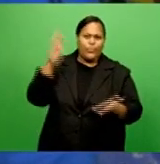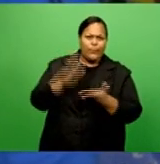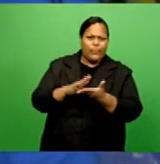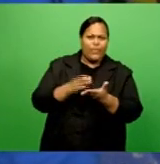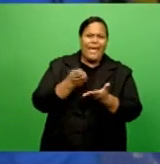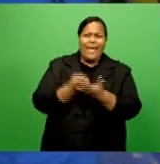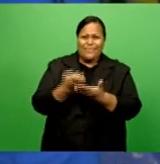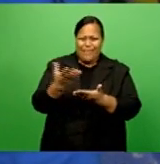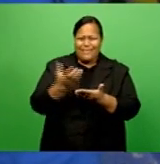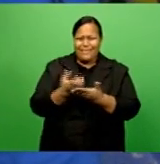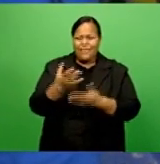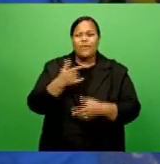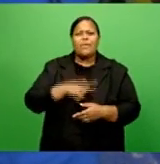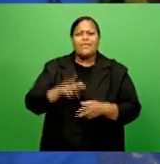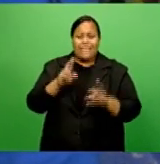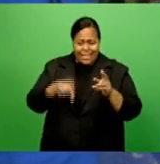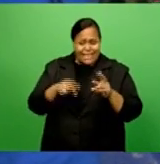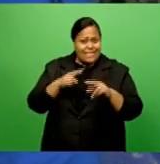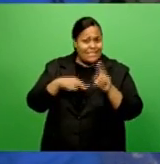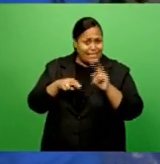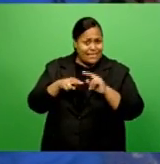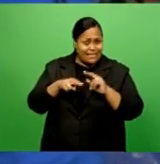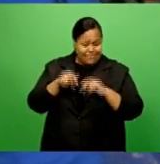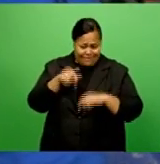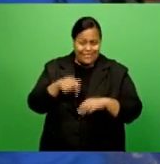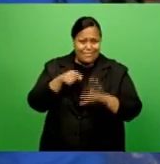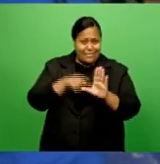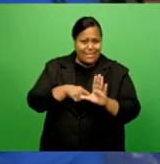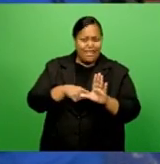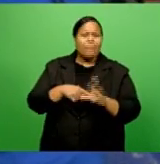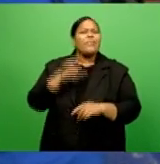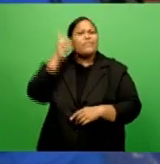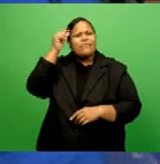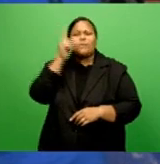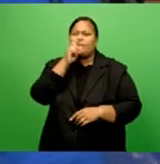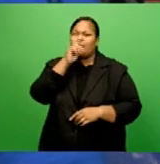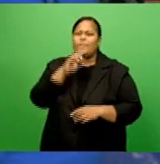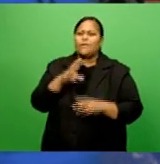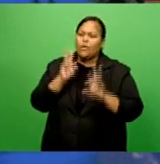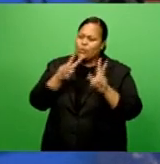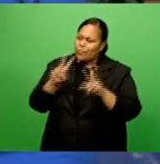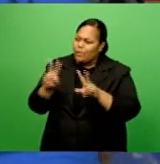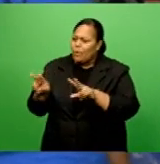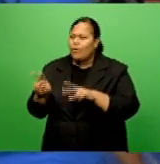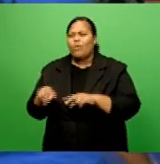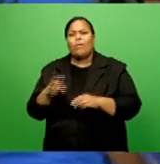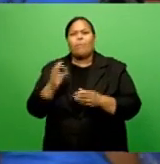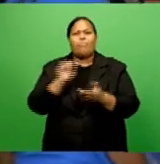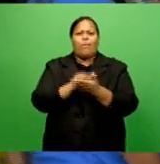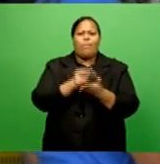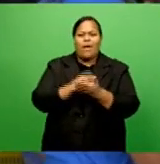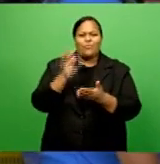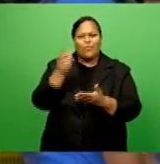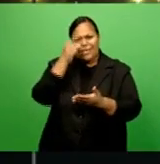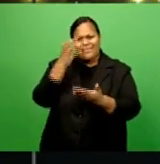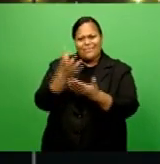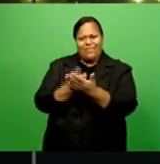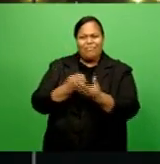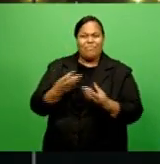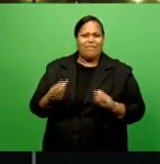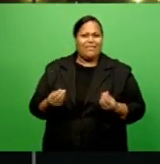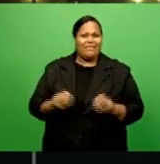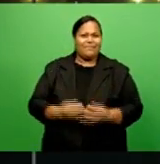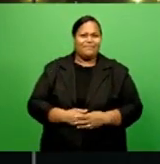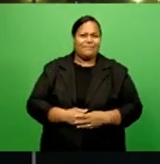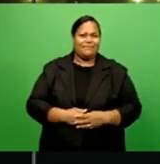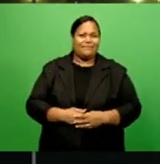This year, Fijians did their homework before doing back-to-school shopping so they could save on some money. Dipesh Kumar, FBC News. The